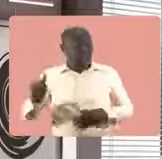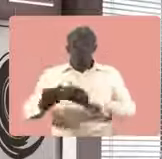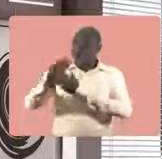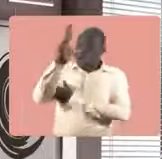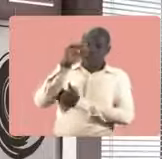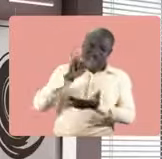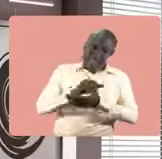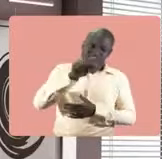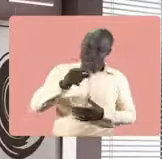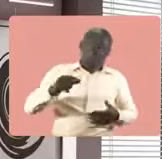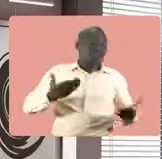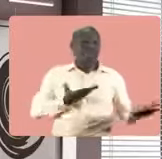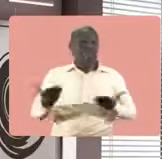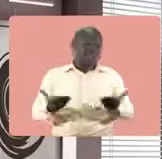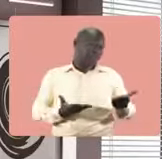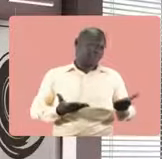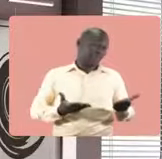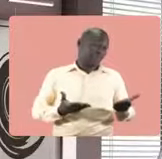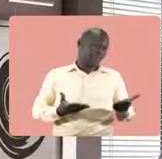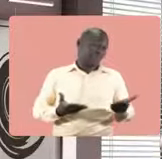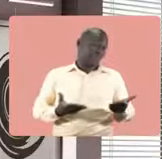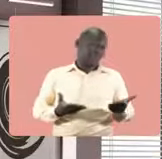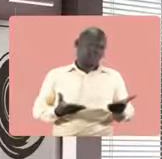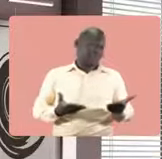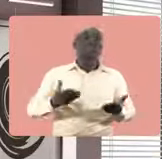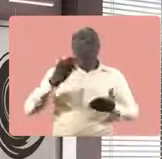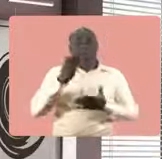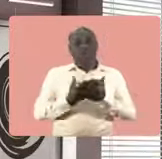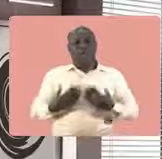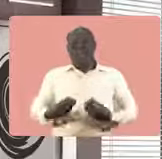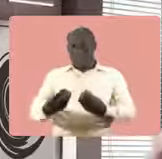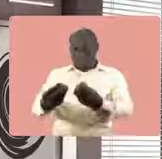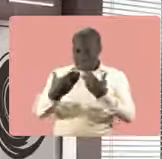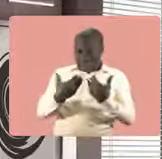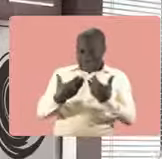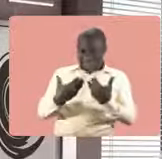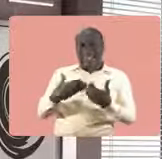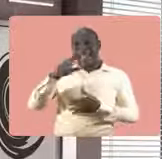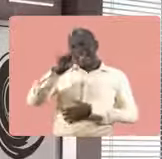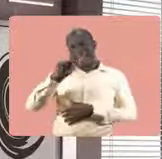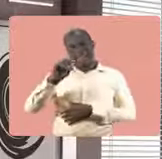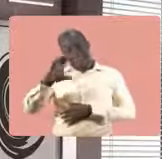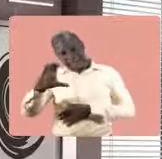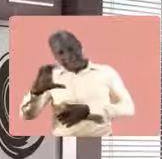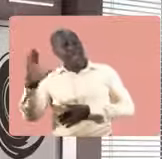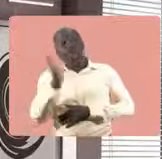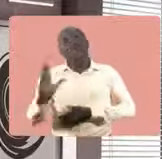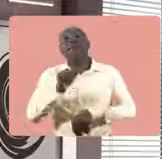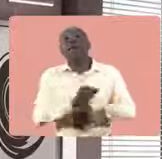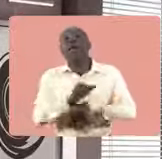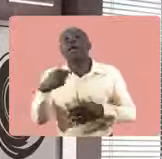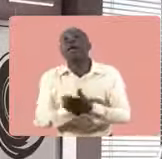Ono ena udine chiri no. Medafo. Obi katra miye mijina hese. NDC eba eno. Omu ameye